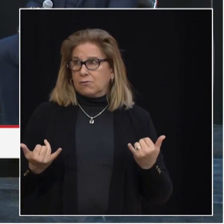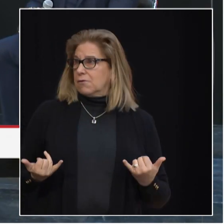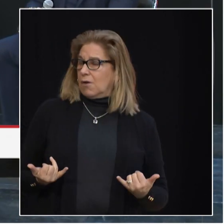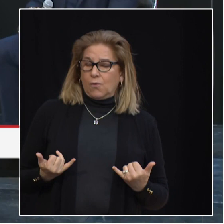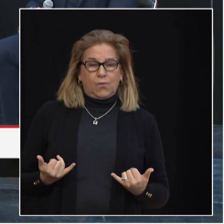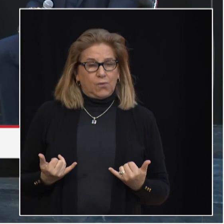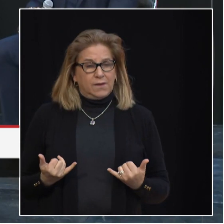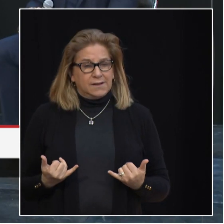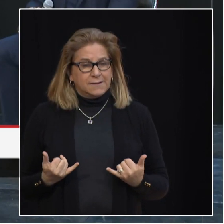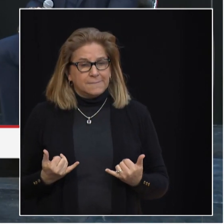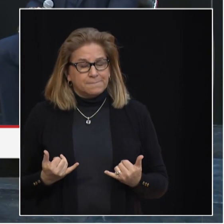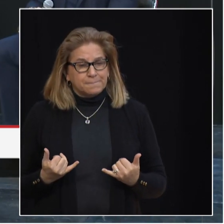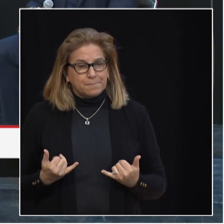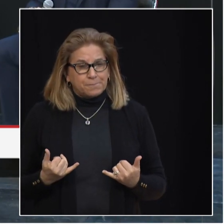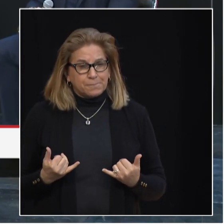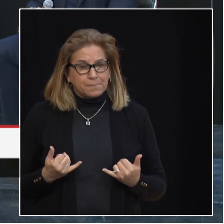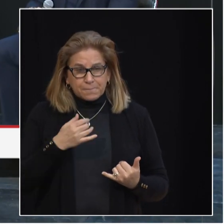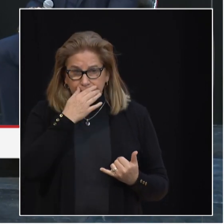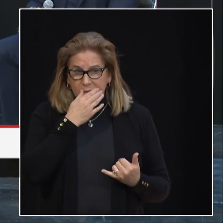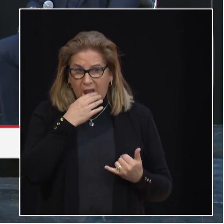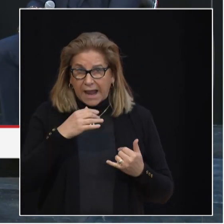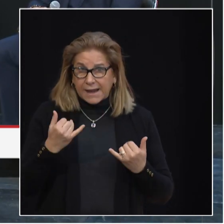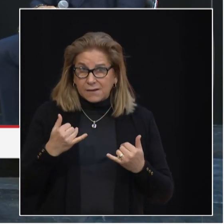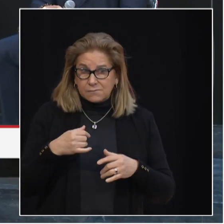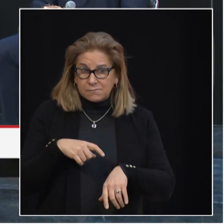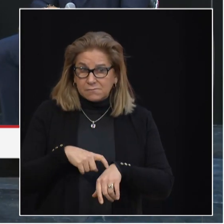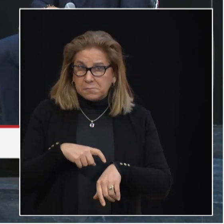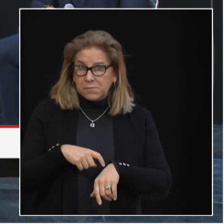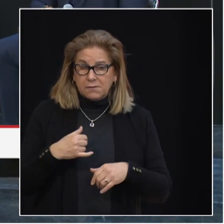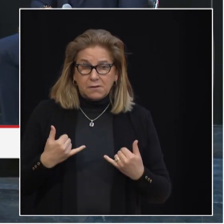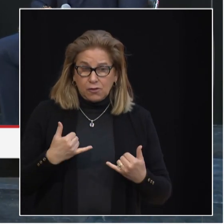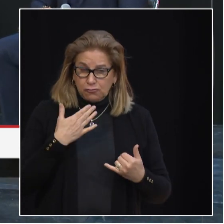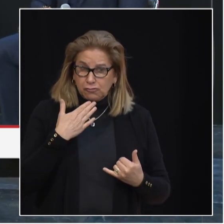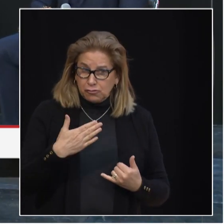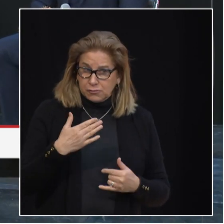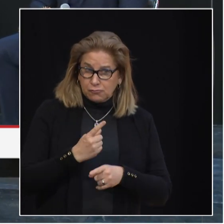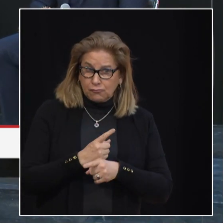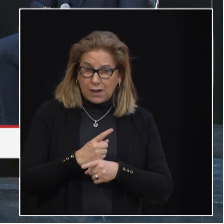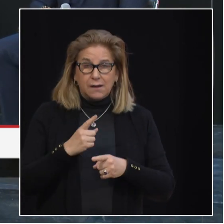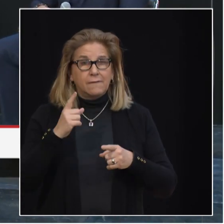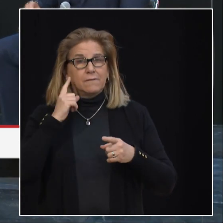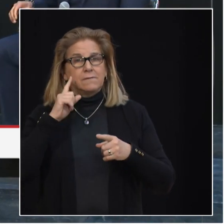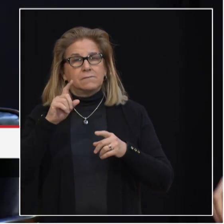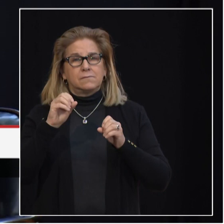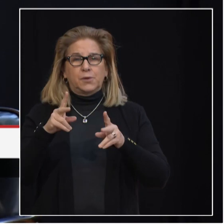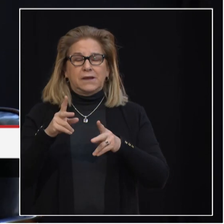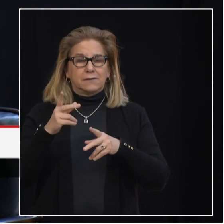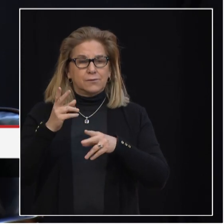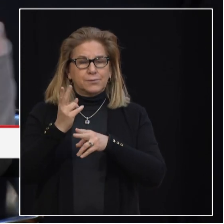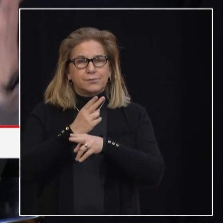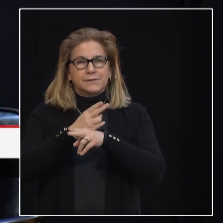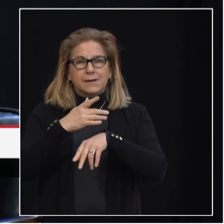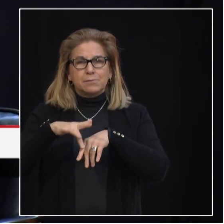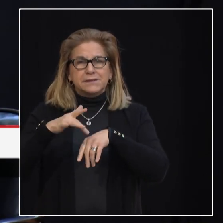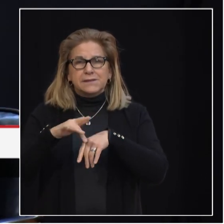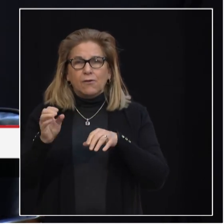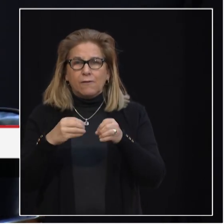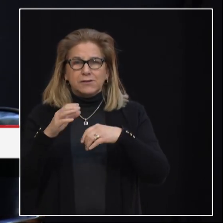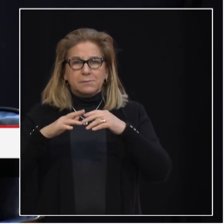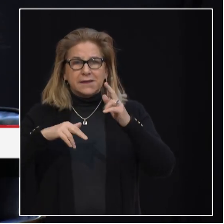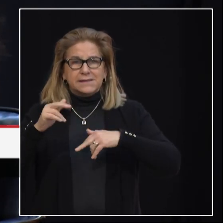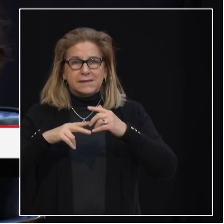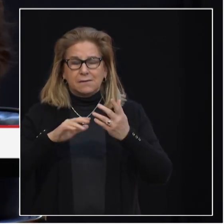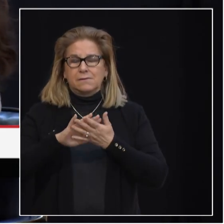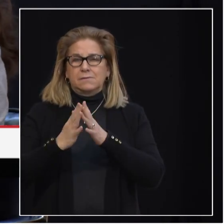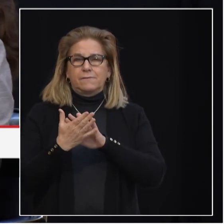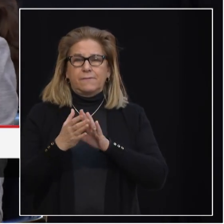think about and consider introducing new housing in our downtown? Sure. So this is a very uplifting day.